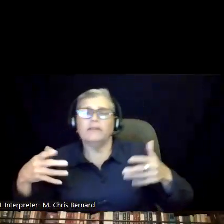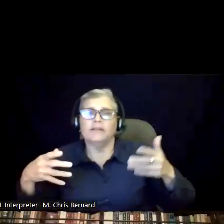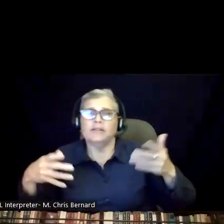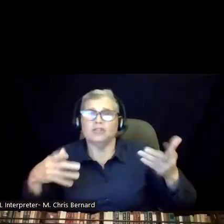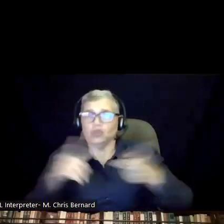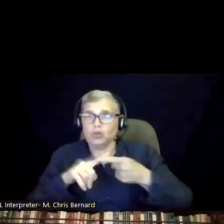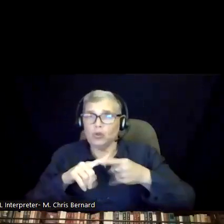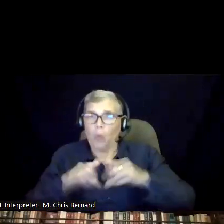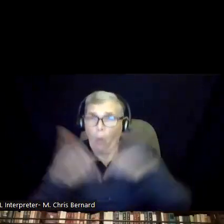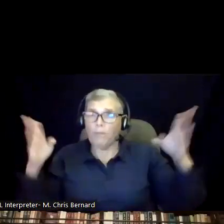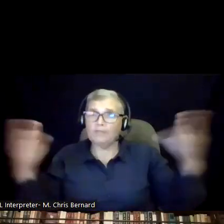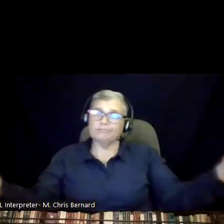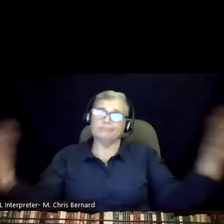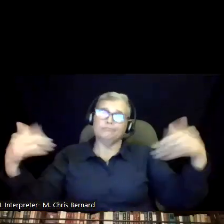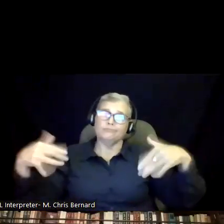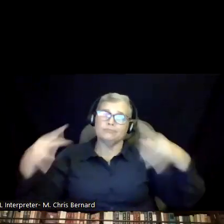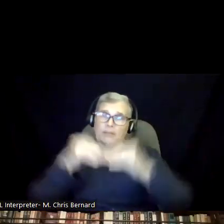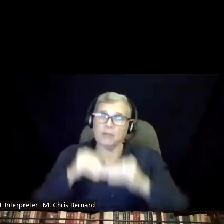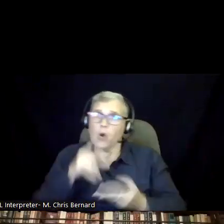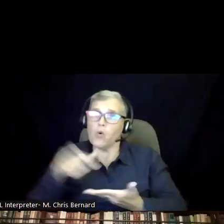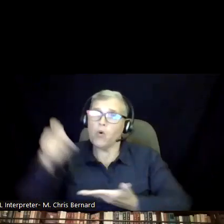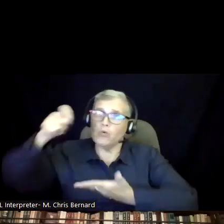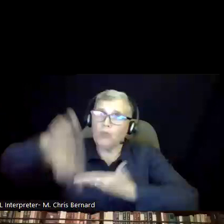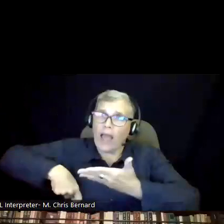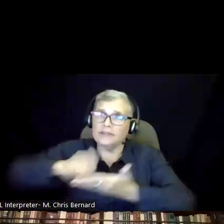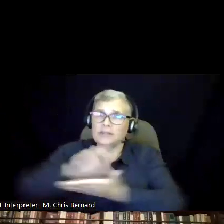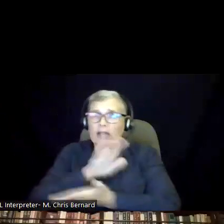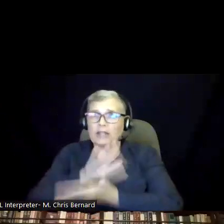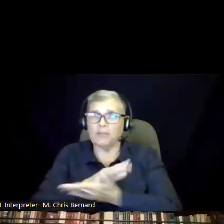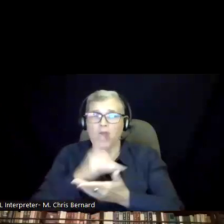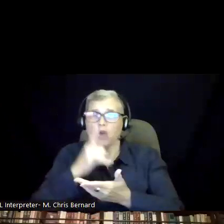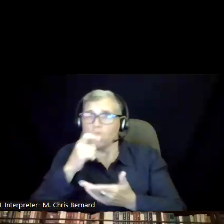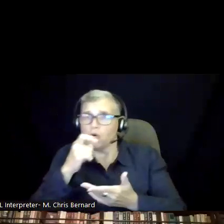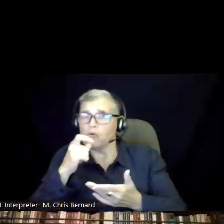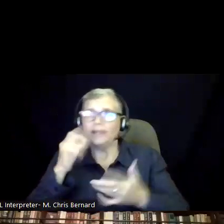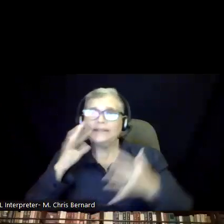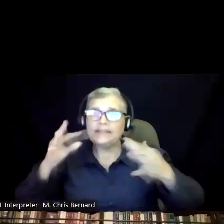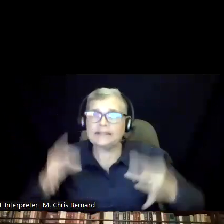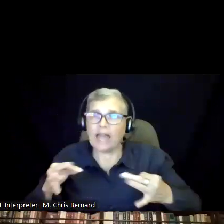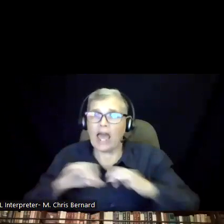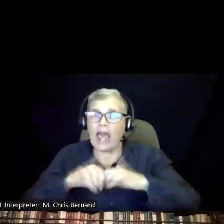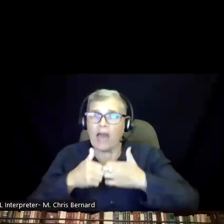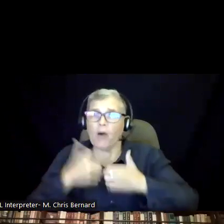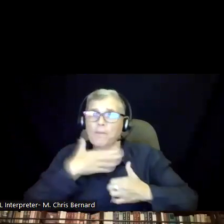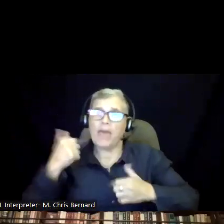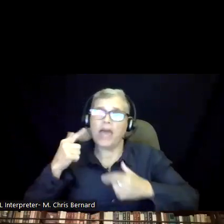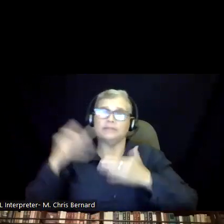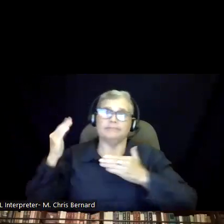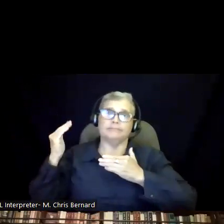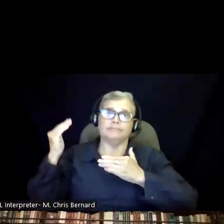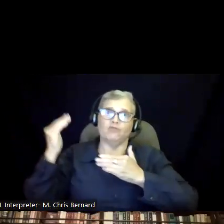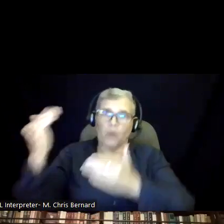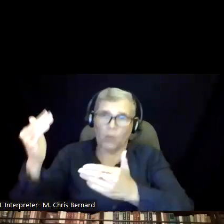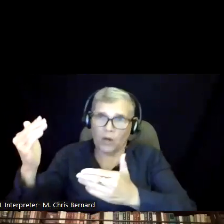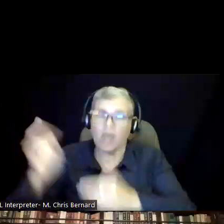convene these gatherings, to write these documents, to decide where the field ought to go moving forward. And the North American model